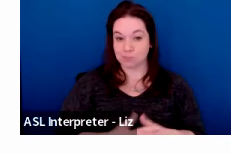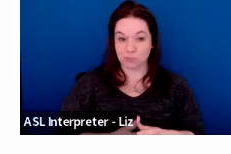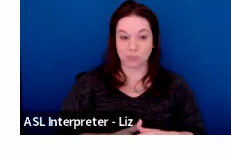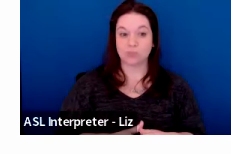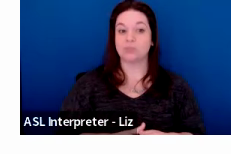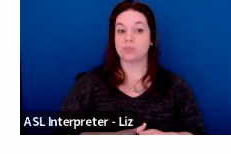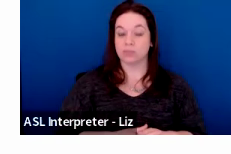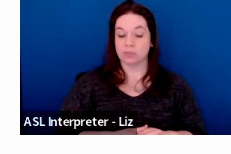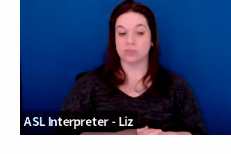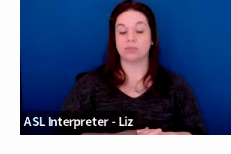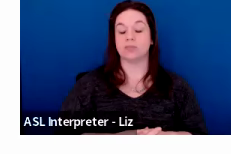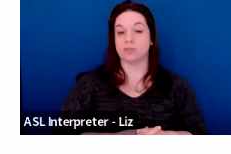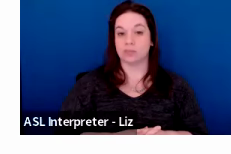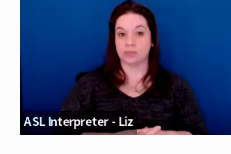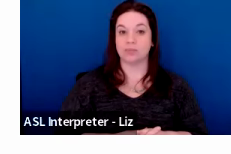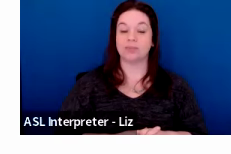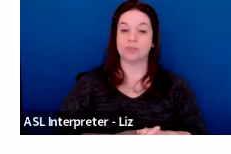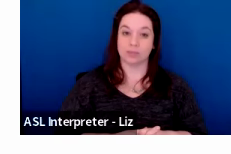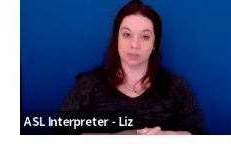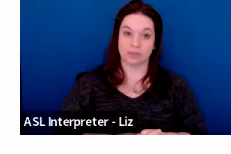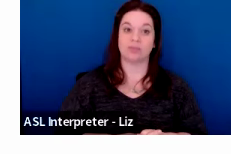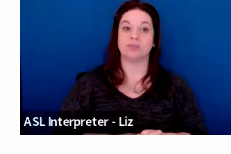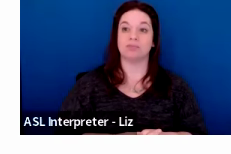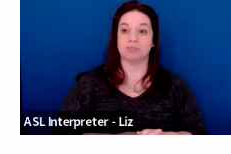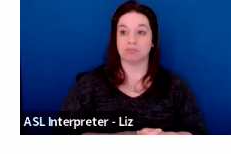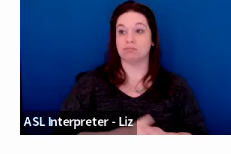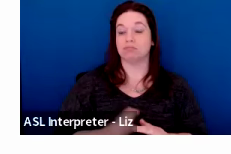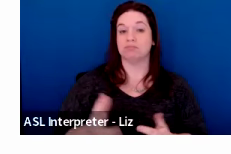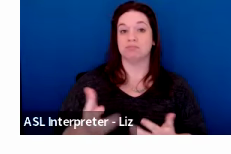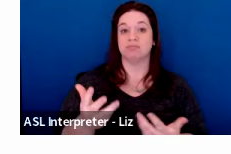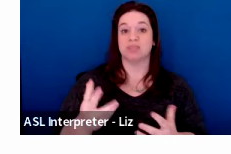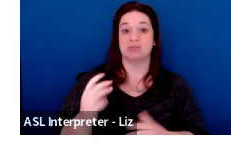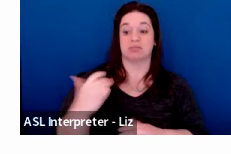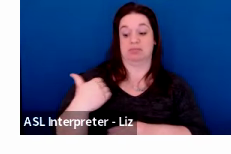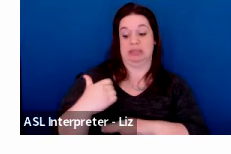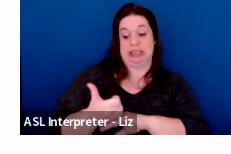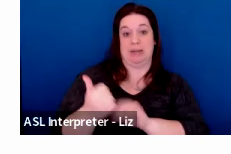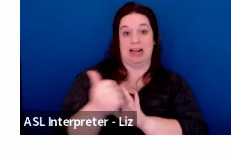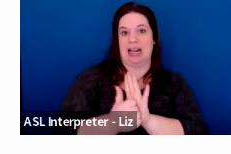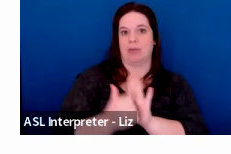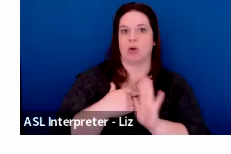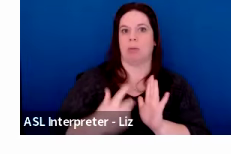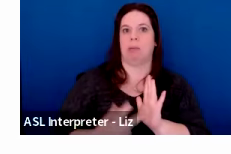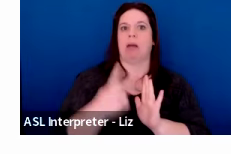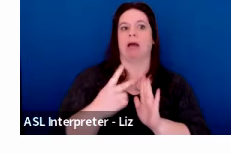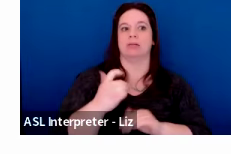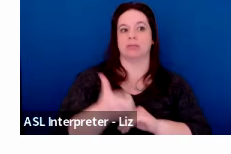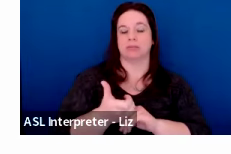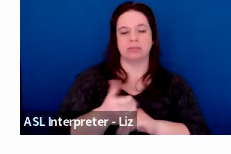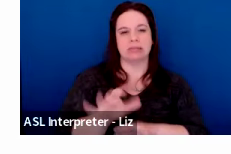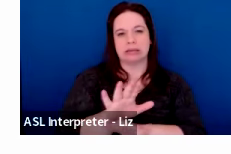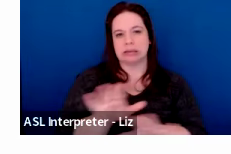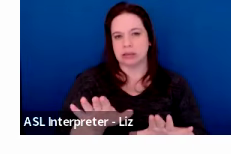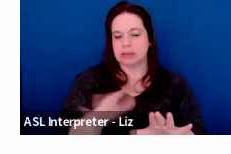already have if you already have an account, please do not duplicate. We want to make sure